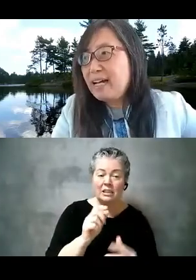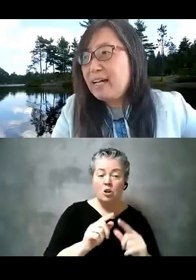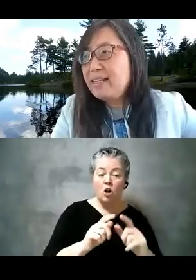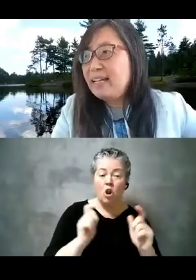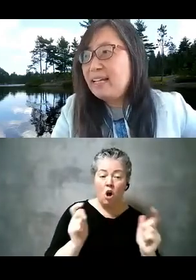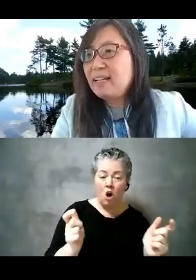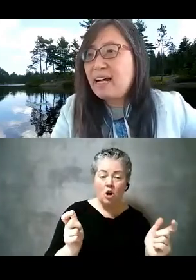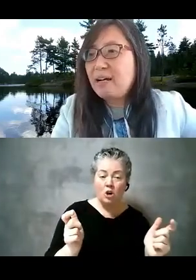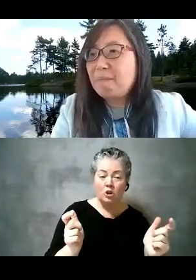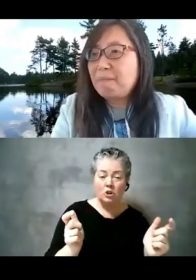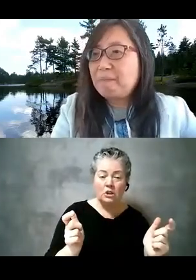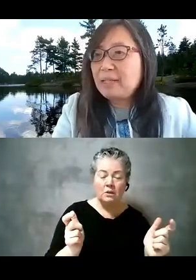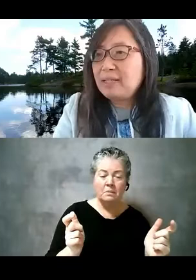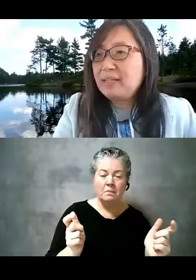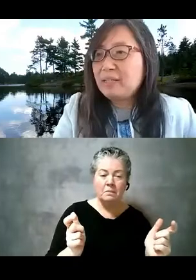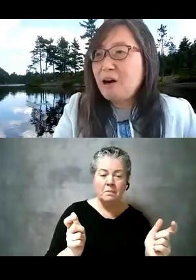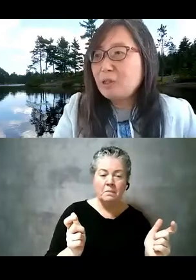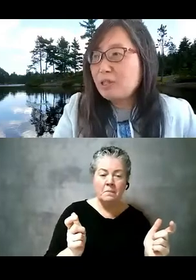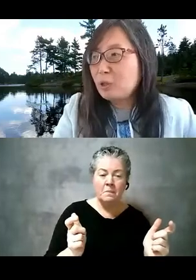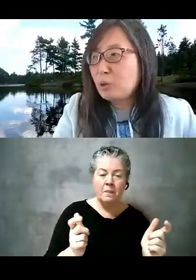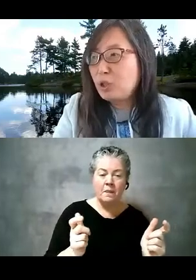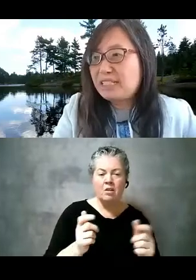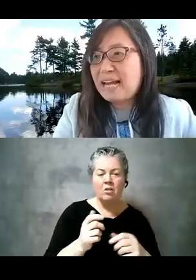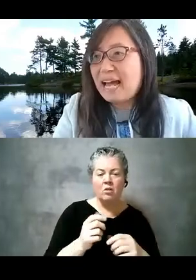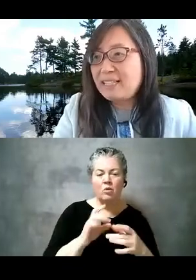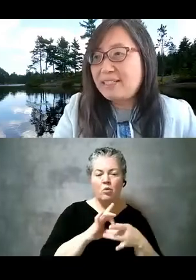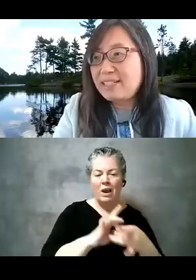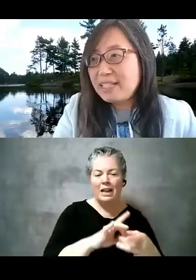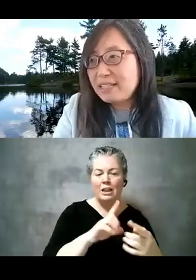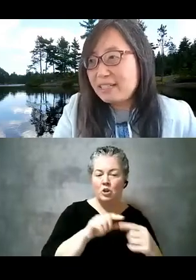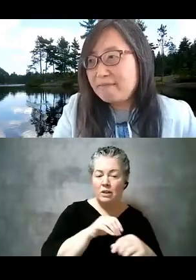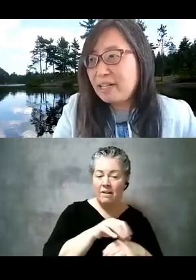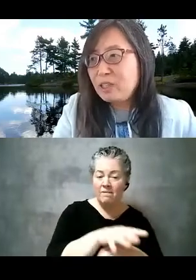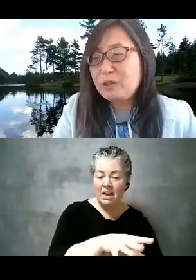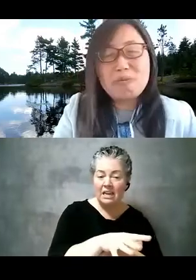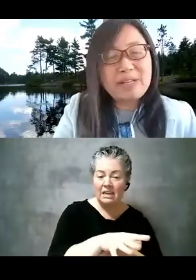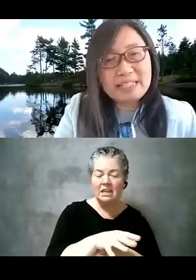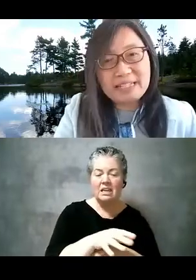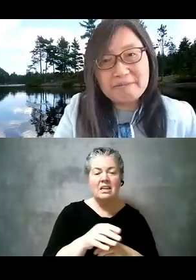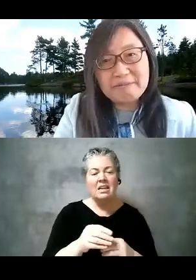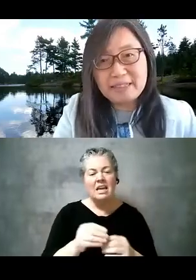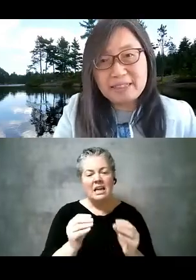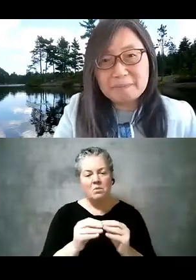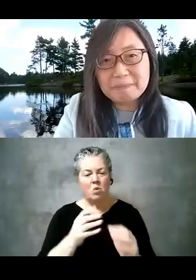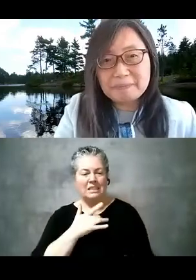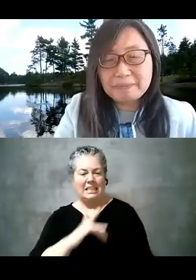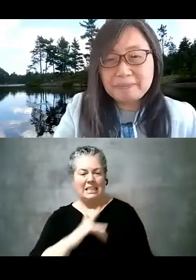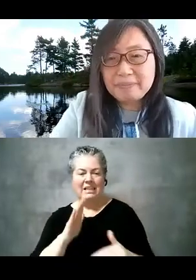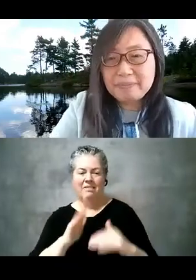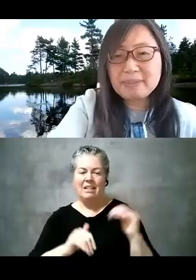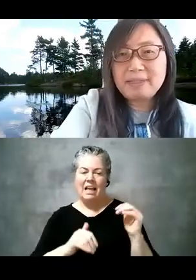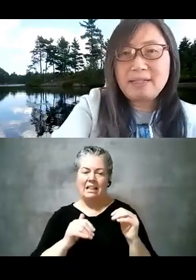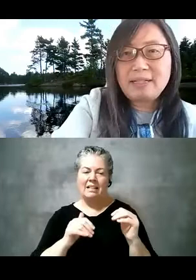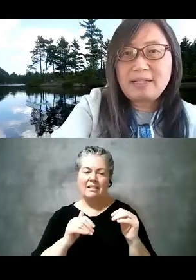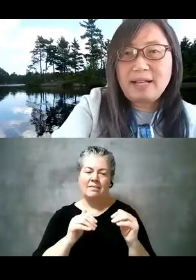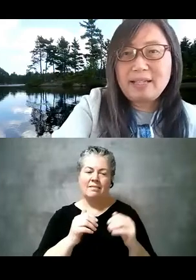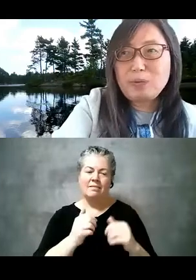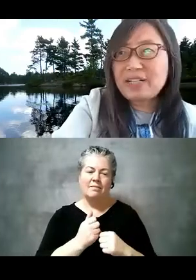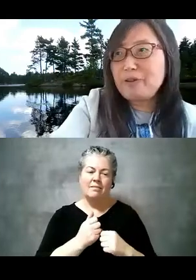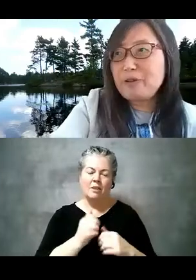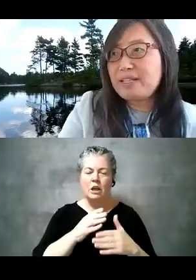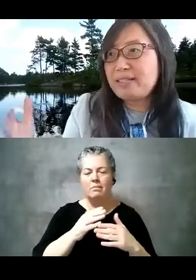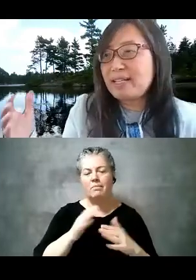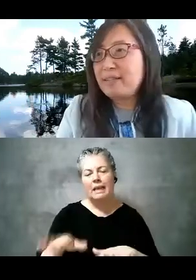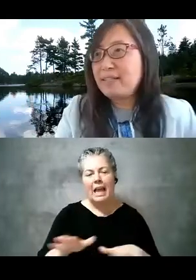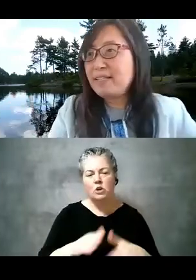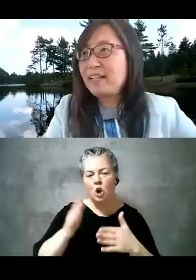effect, then the causal conclusion is likely sensitive to the omitted confounding. And we